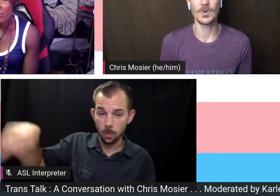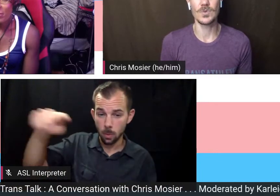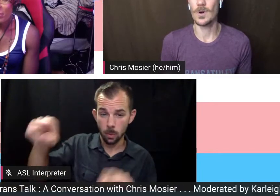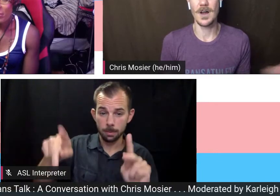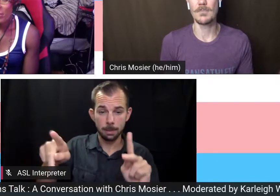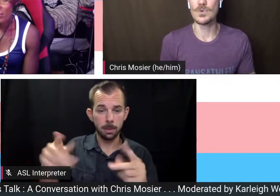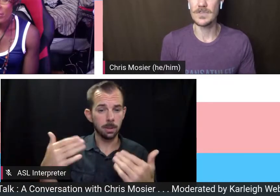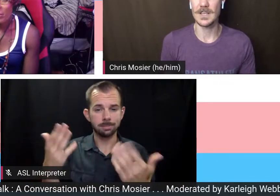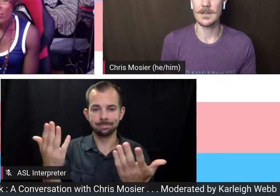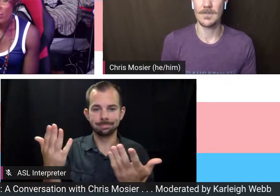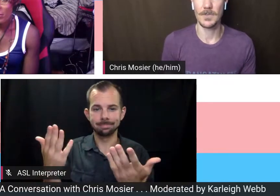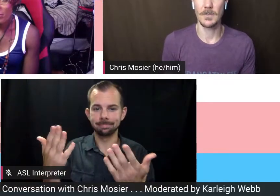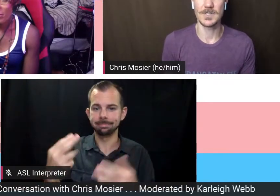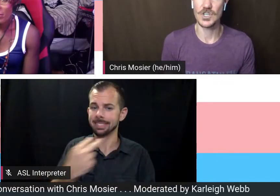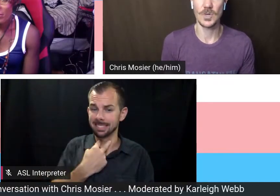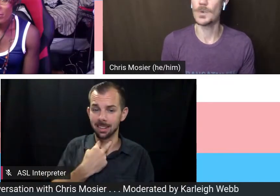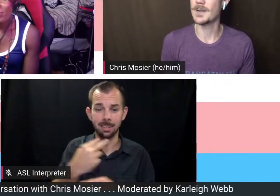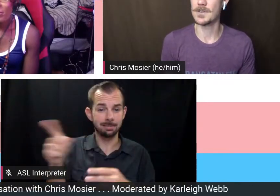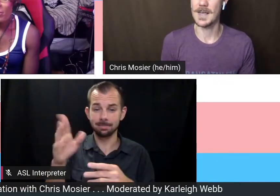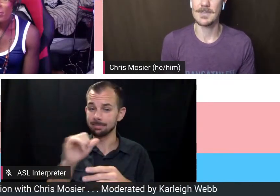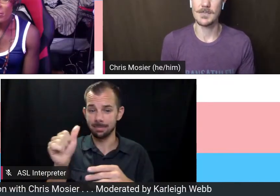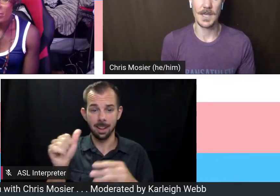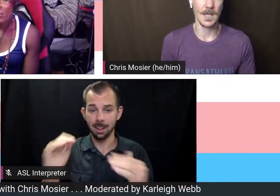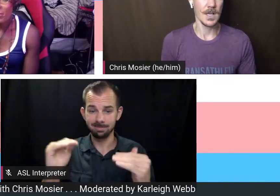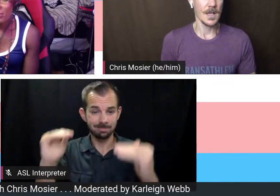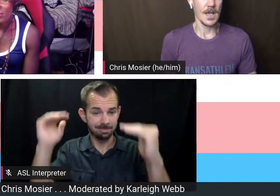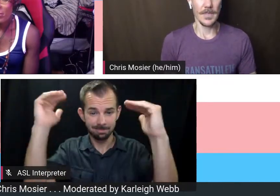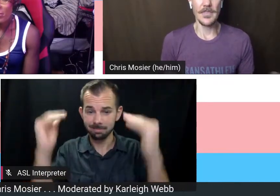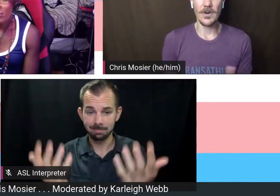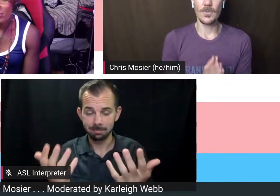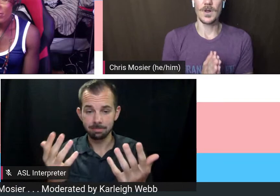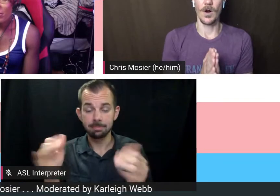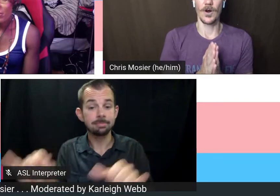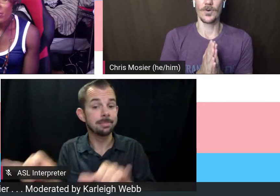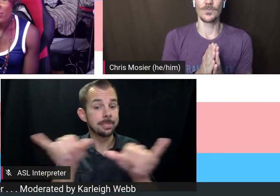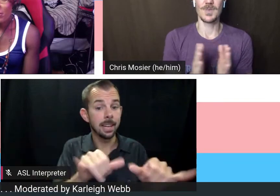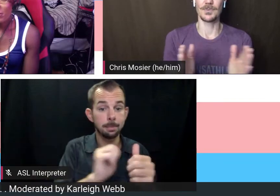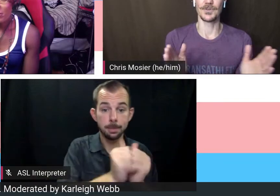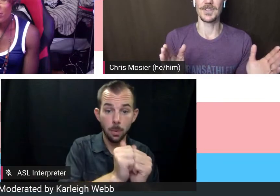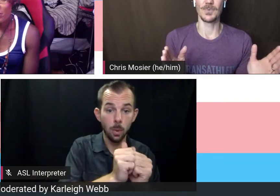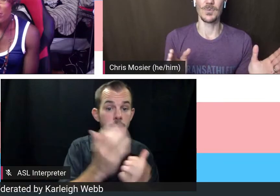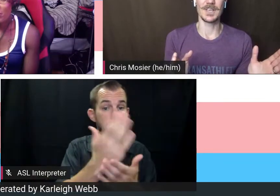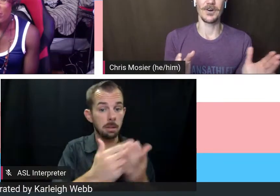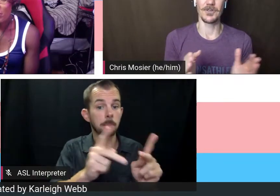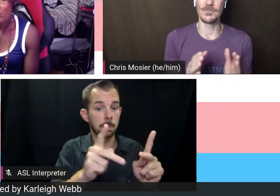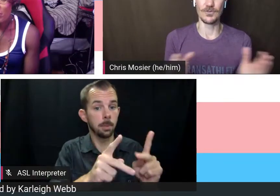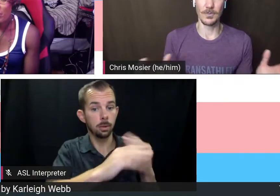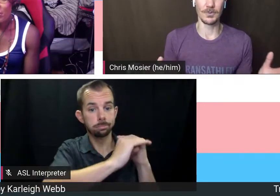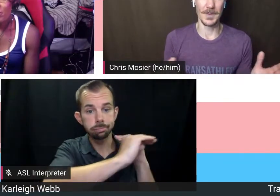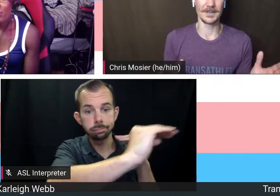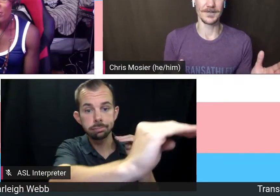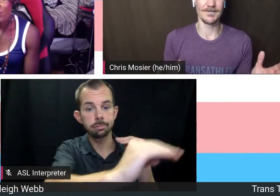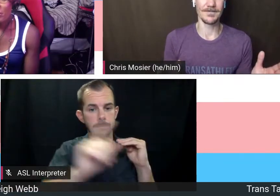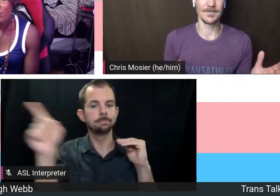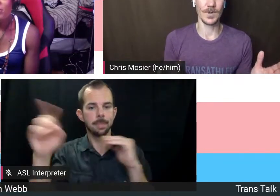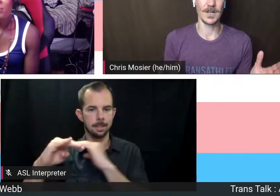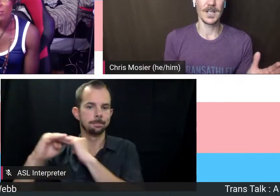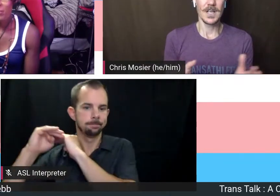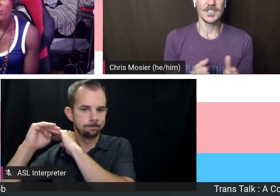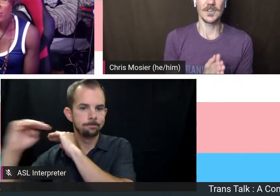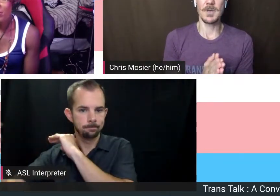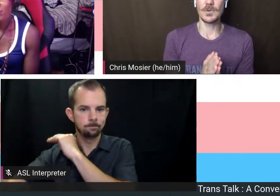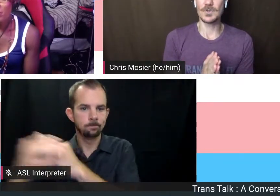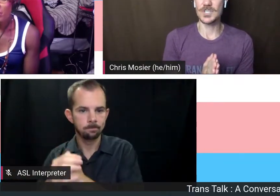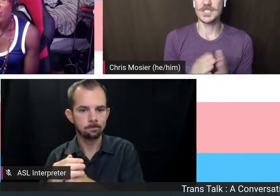There are people who are not moving from their position, whatever that may be. And then there are people in what we call the movable middle,